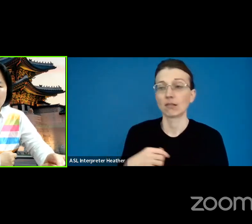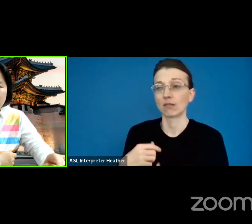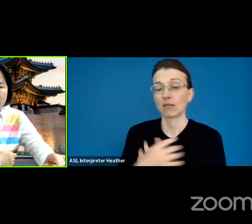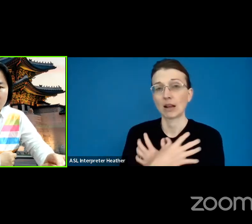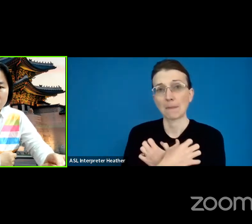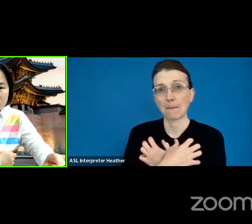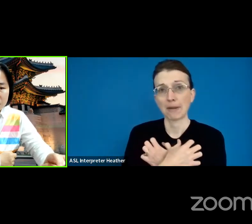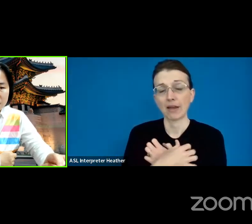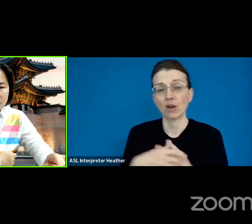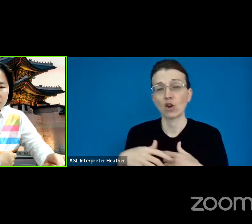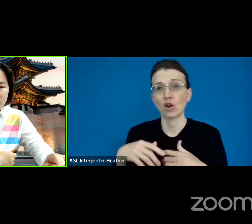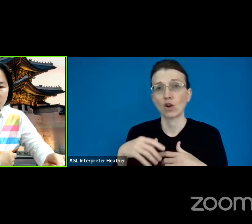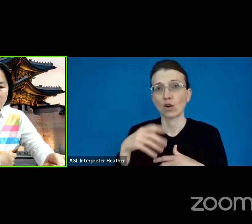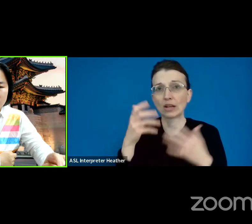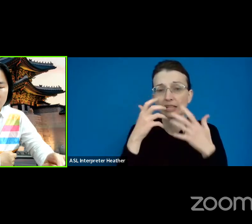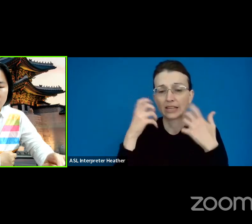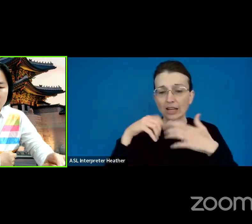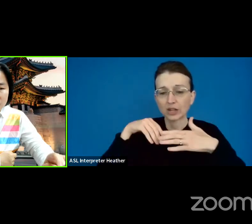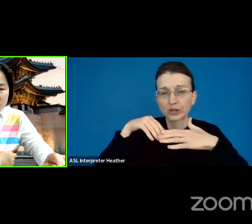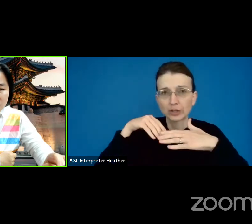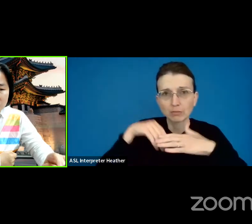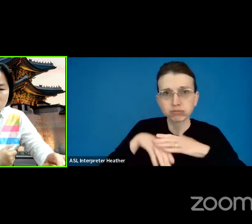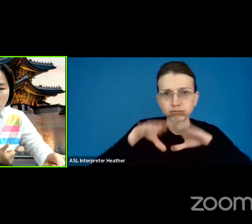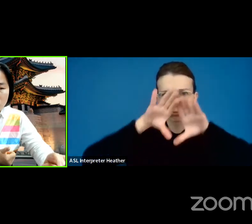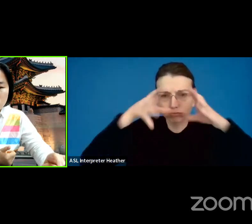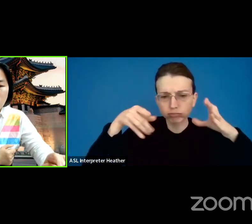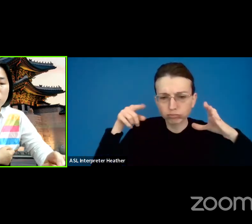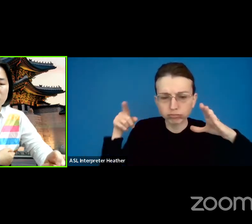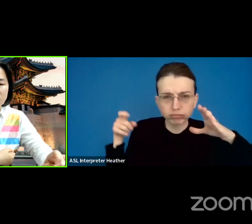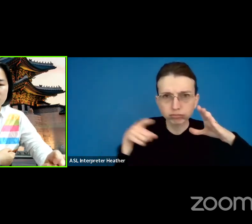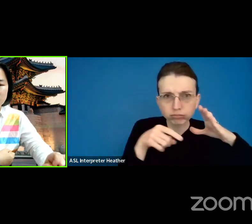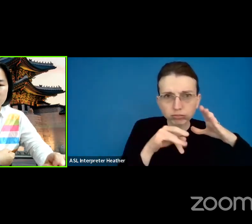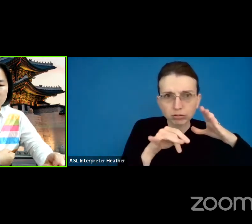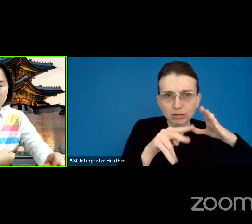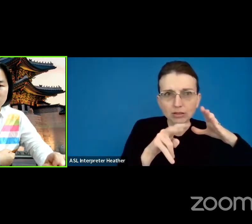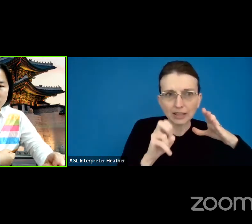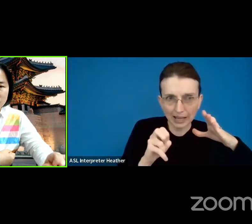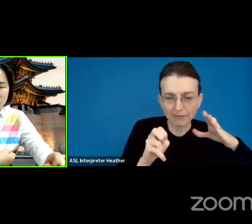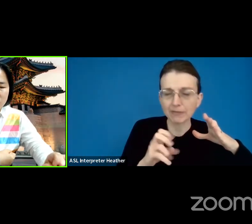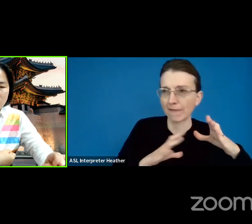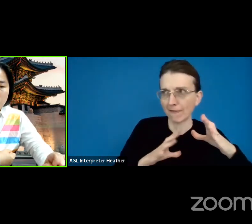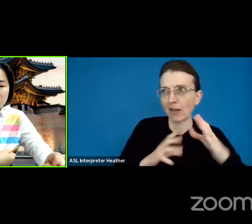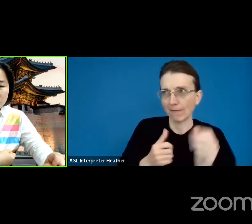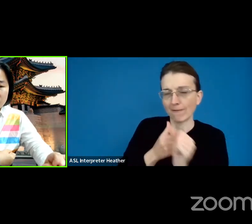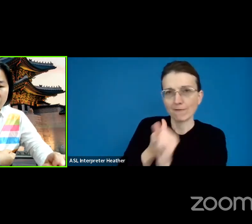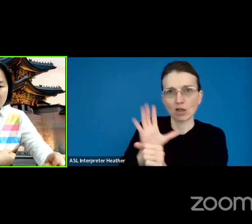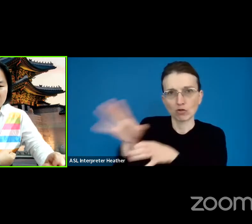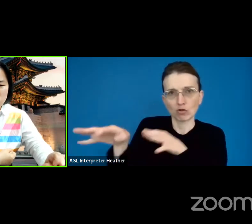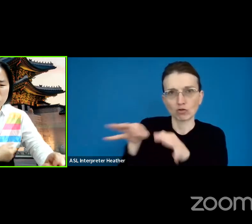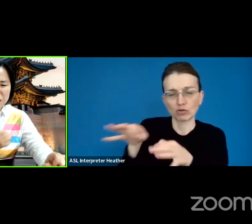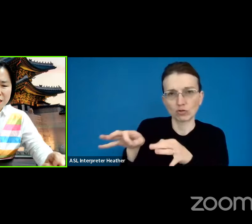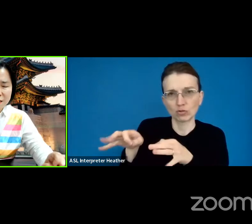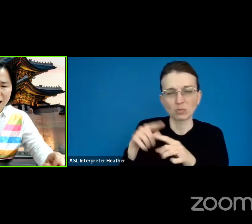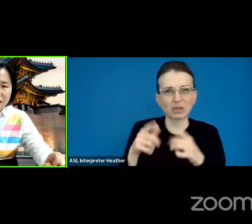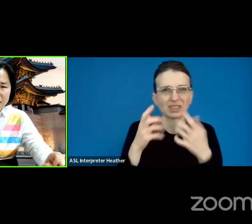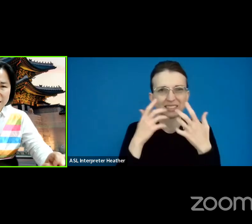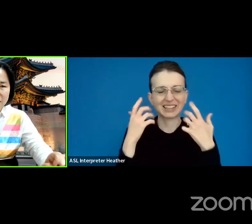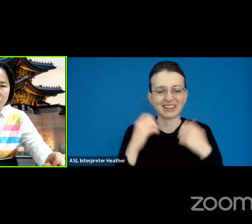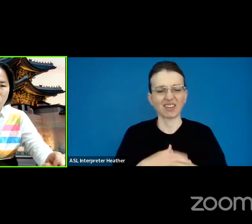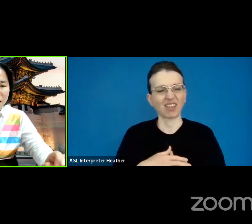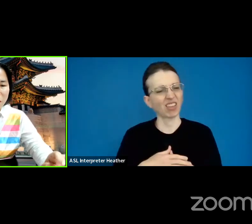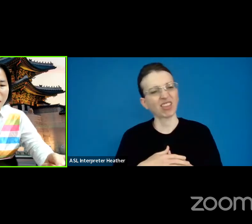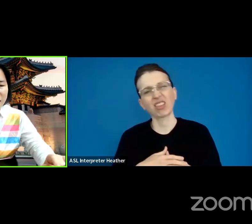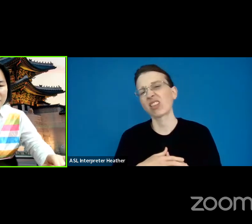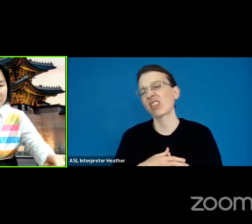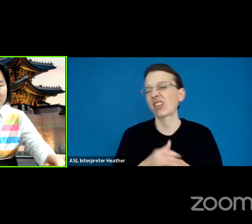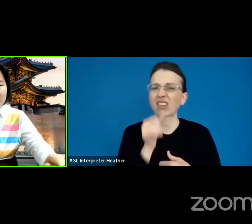went into the cave and did as Hwan-ung ordered. But the tiger could not stand it